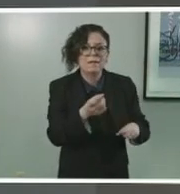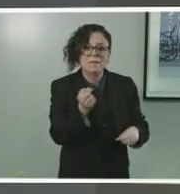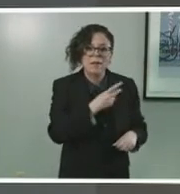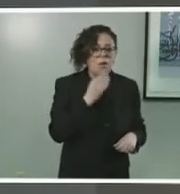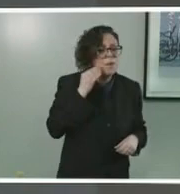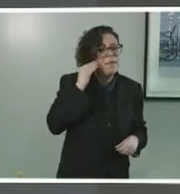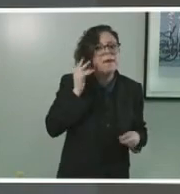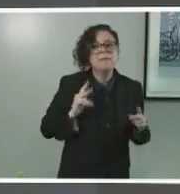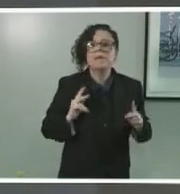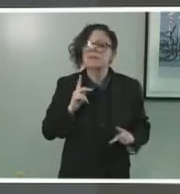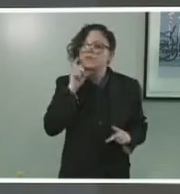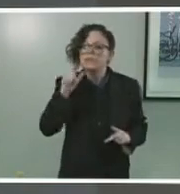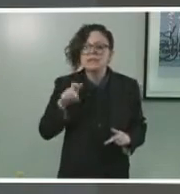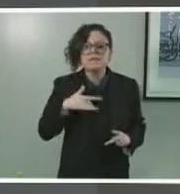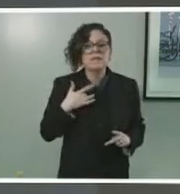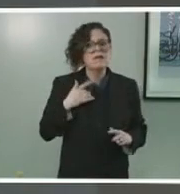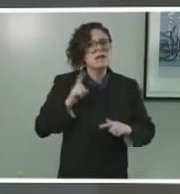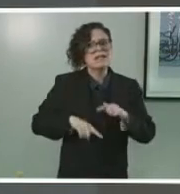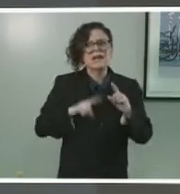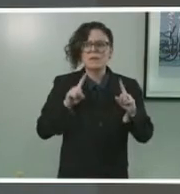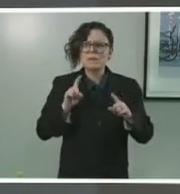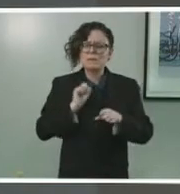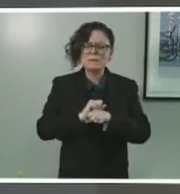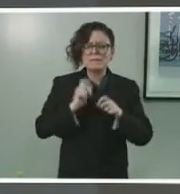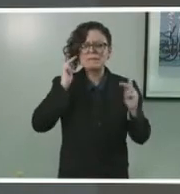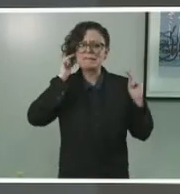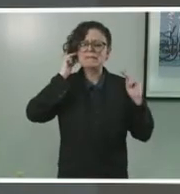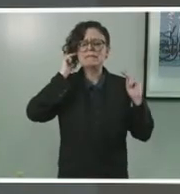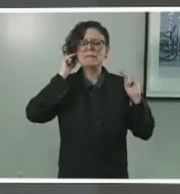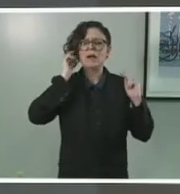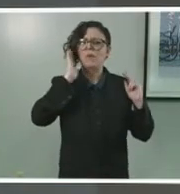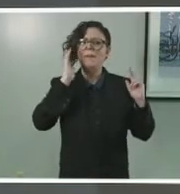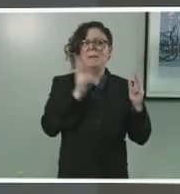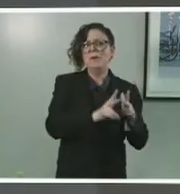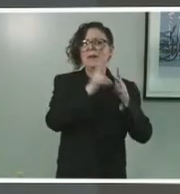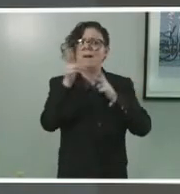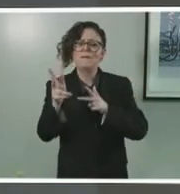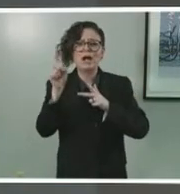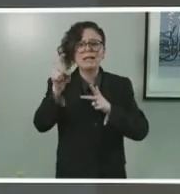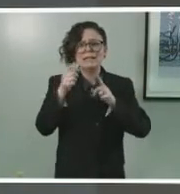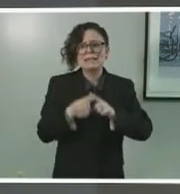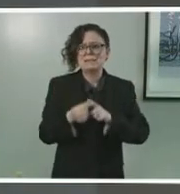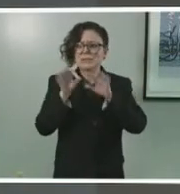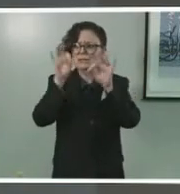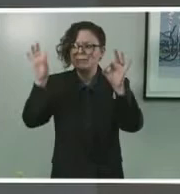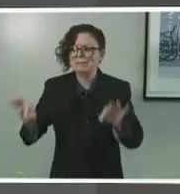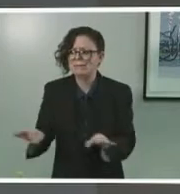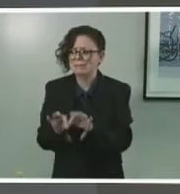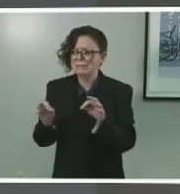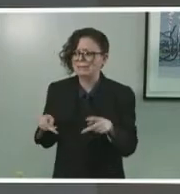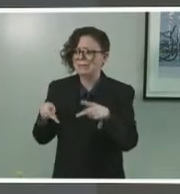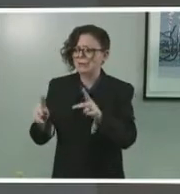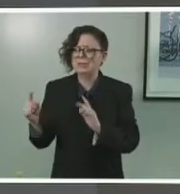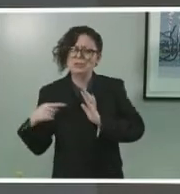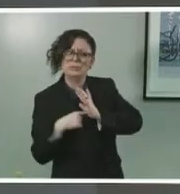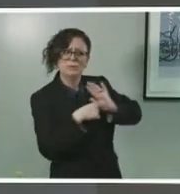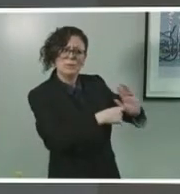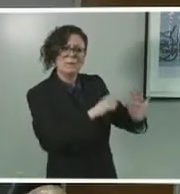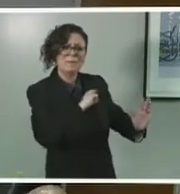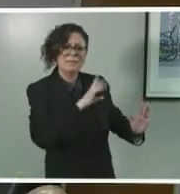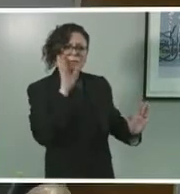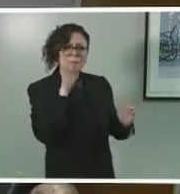can't go to work. Nobody should feel that they're going to be pulled over unless they have a permission slip from their employer. Excellent.